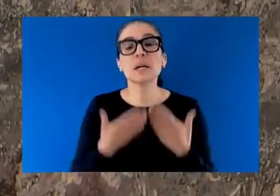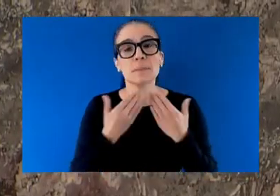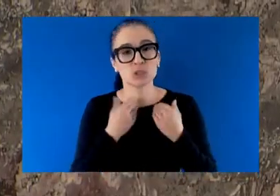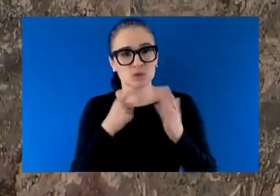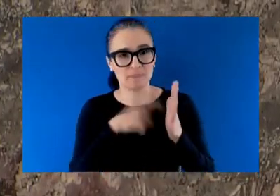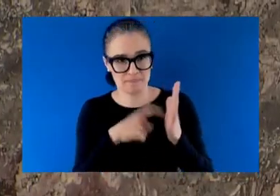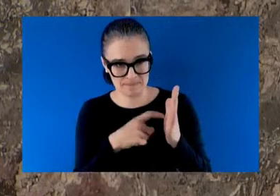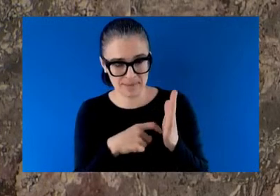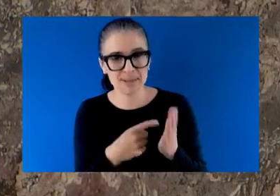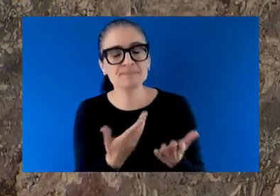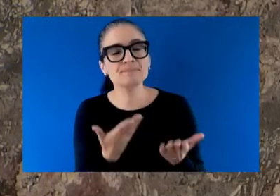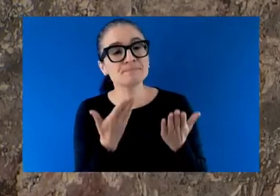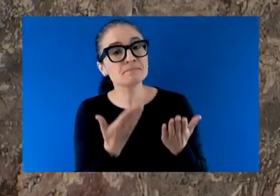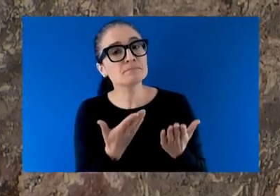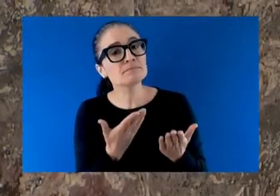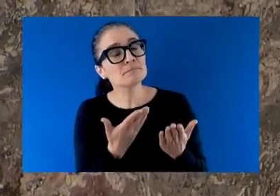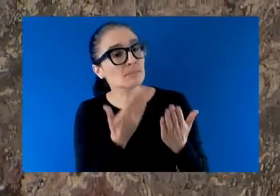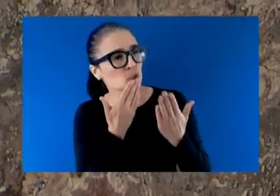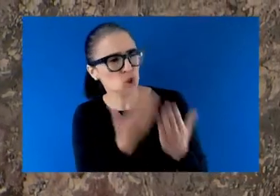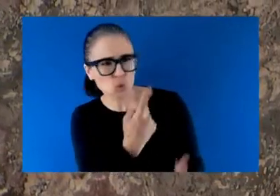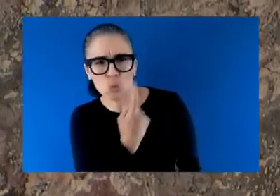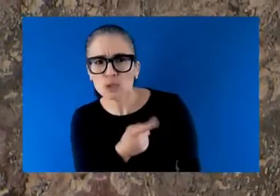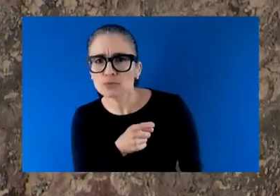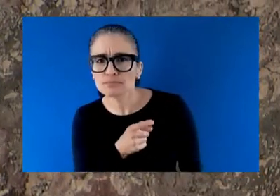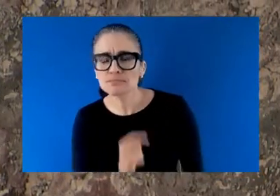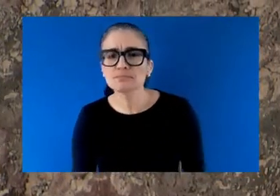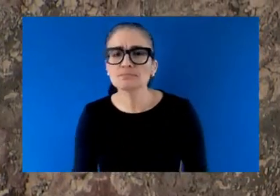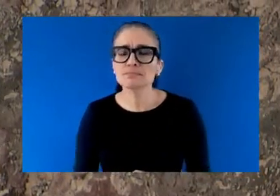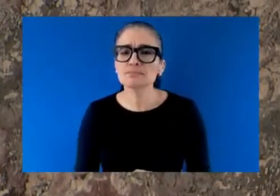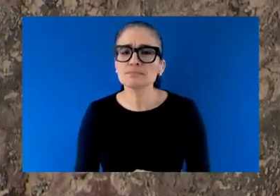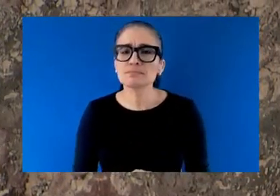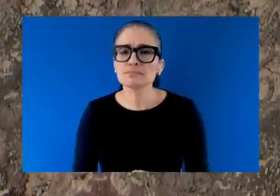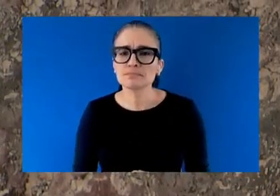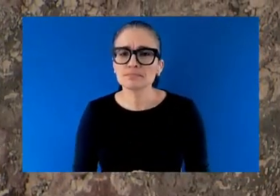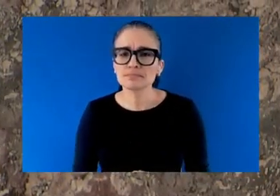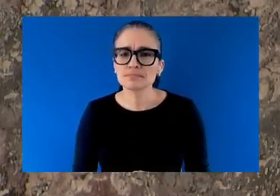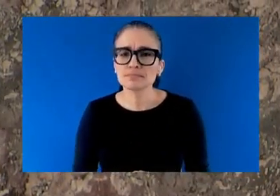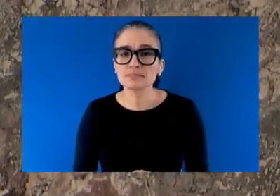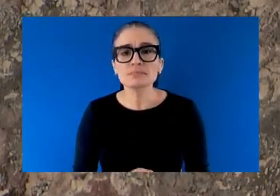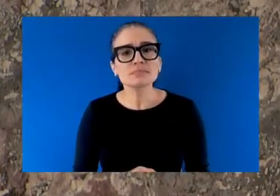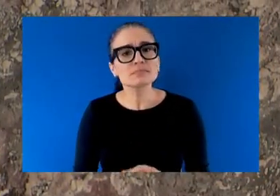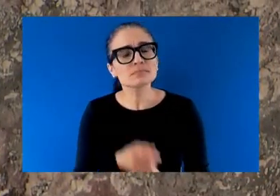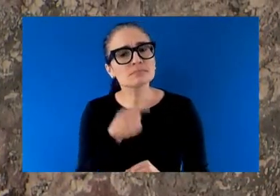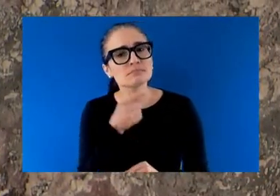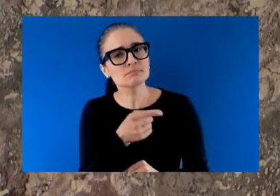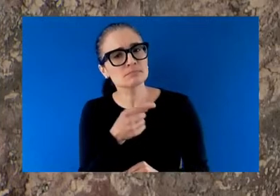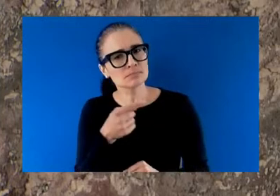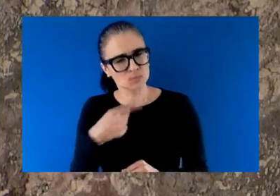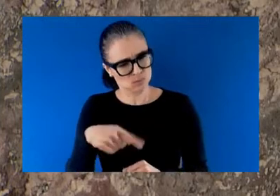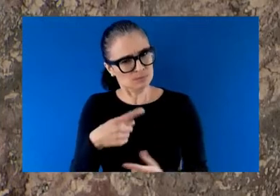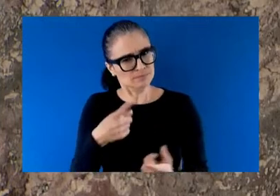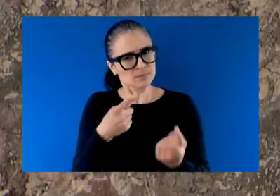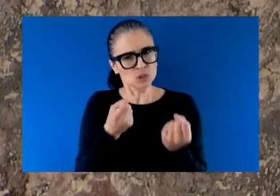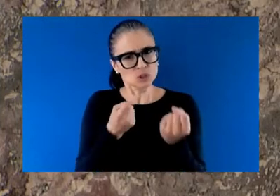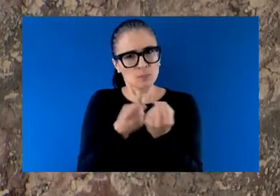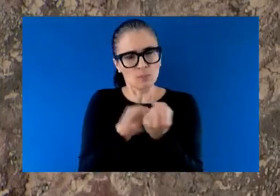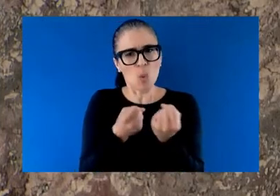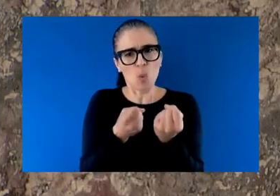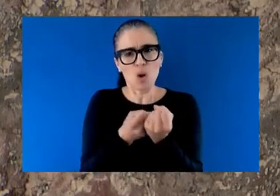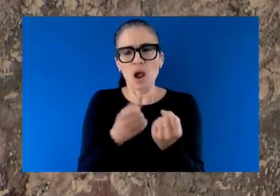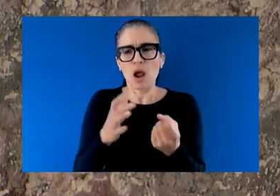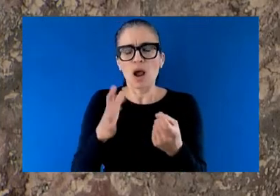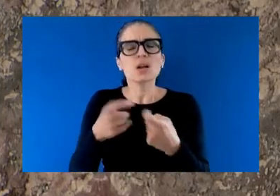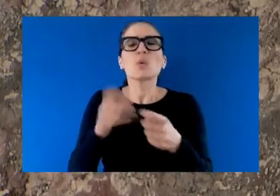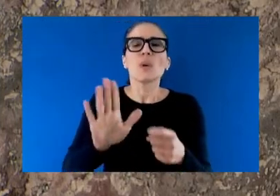to support the switch from electrification, or from, pardon me, fossil fuels to BC's clean electricity. Mr. Speaker, this